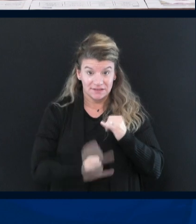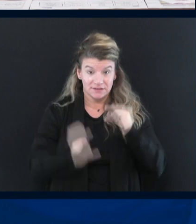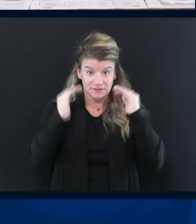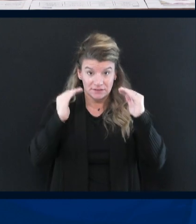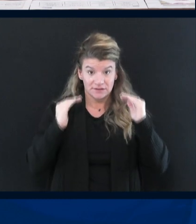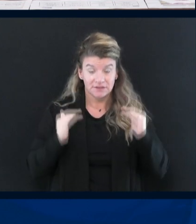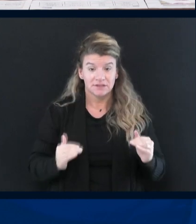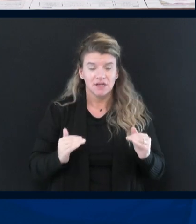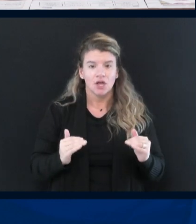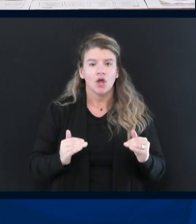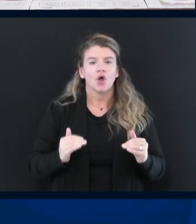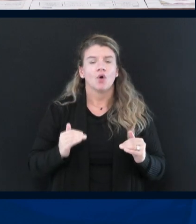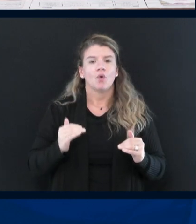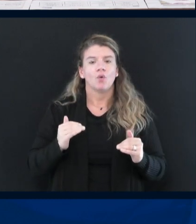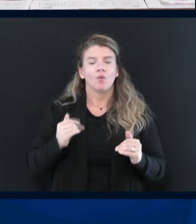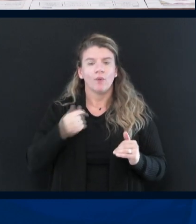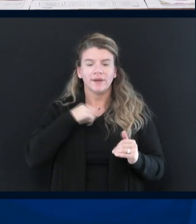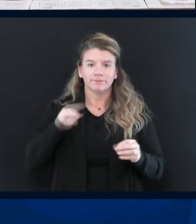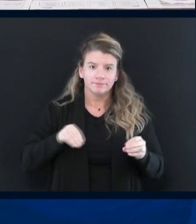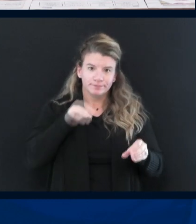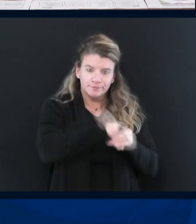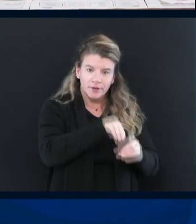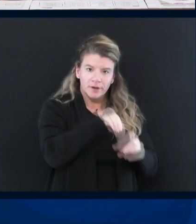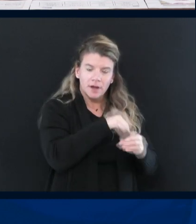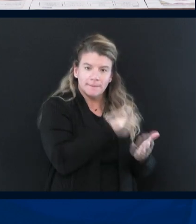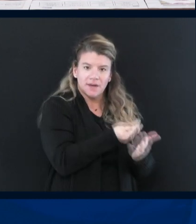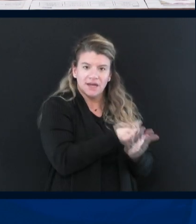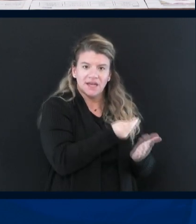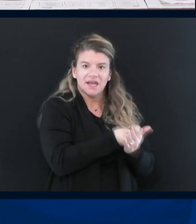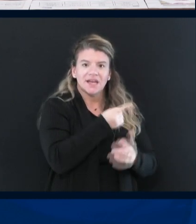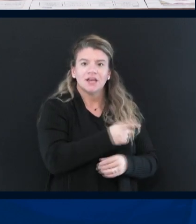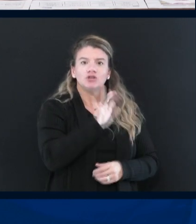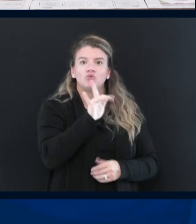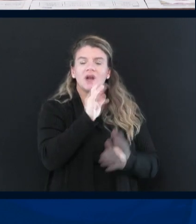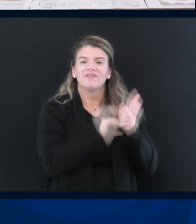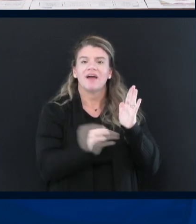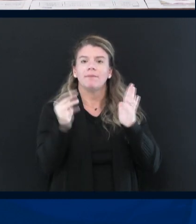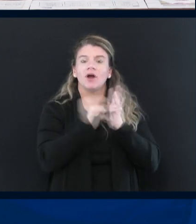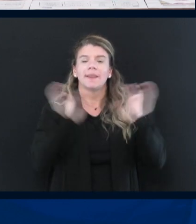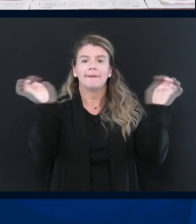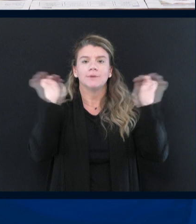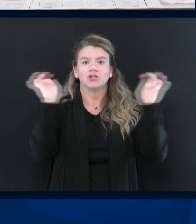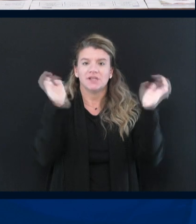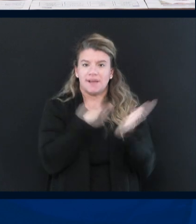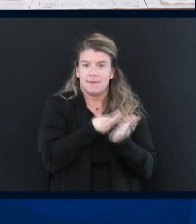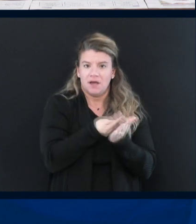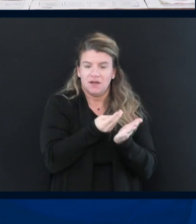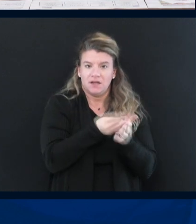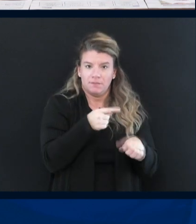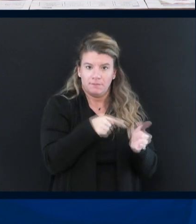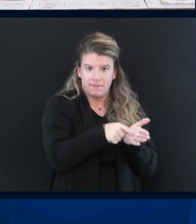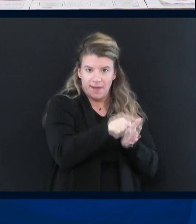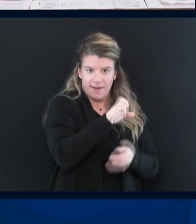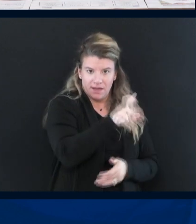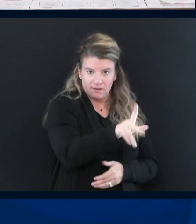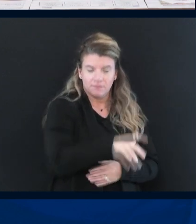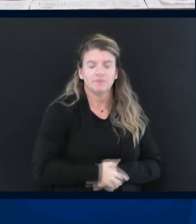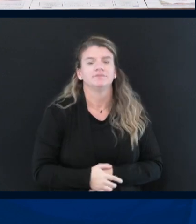have replenished 25 million into the emergency fund reimbursement.